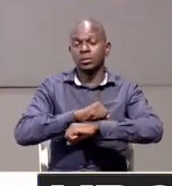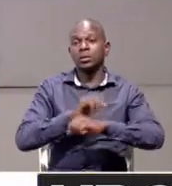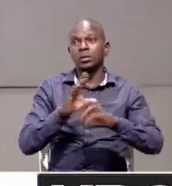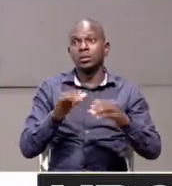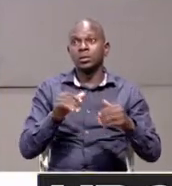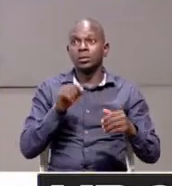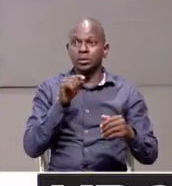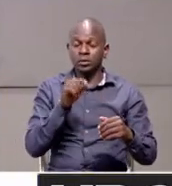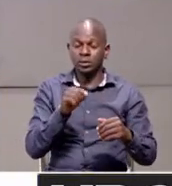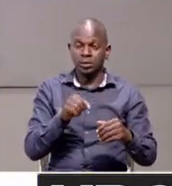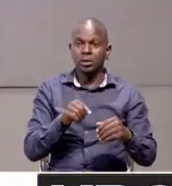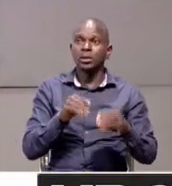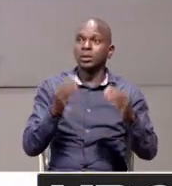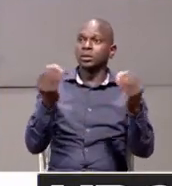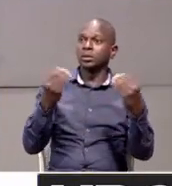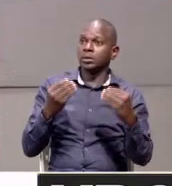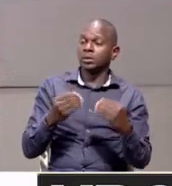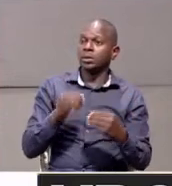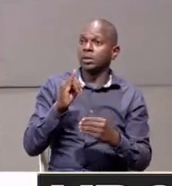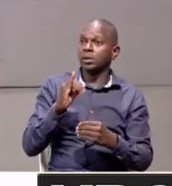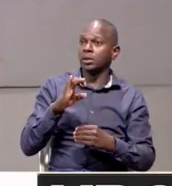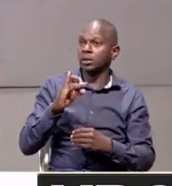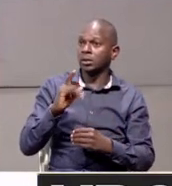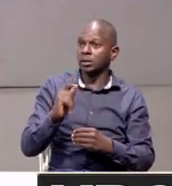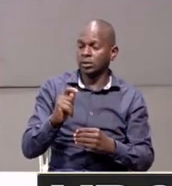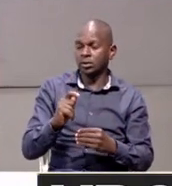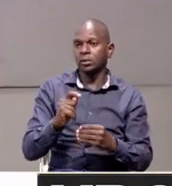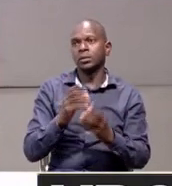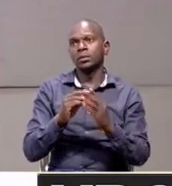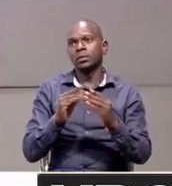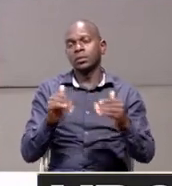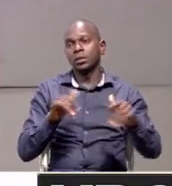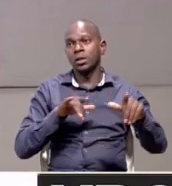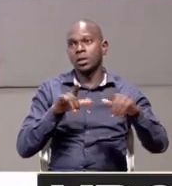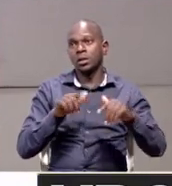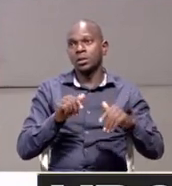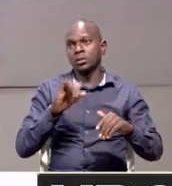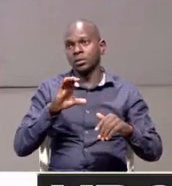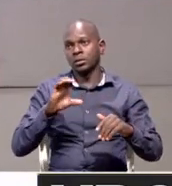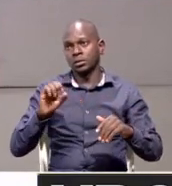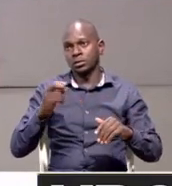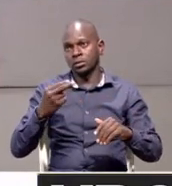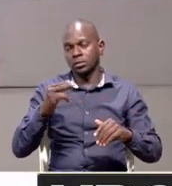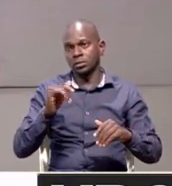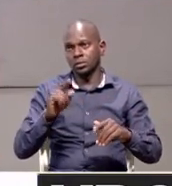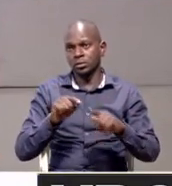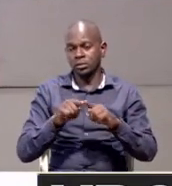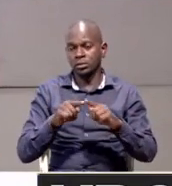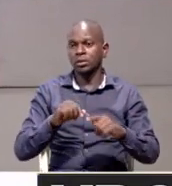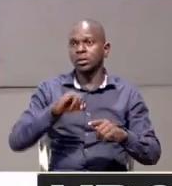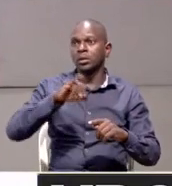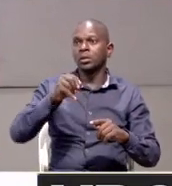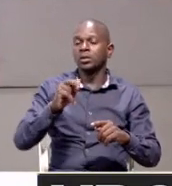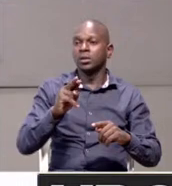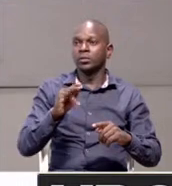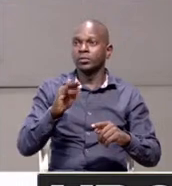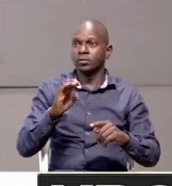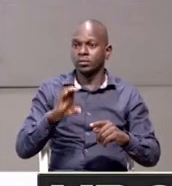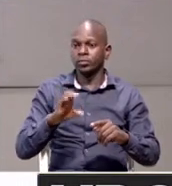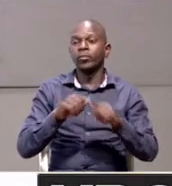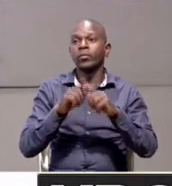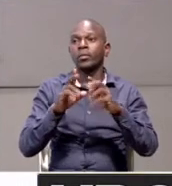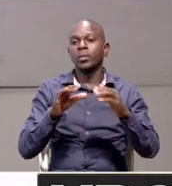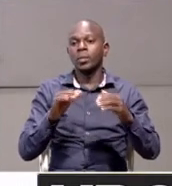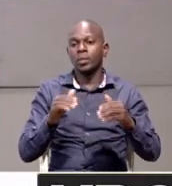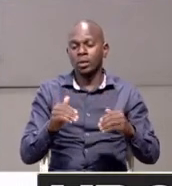College Namagunga, they teach us ICT involving different coding languages, CSS, HTML, JavaScript, and the rest. But in the outside